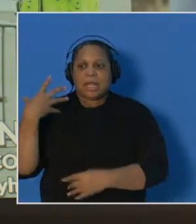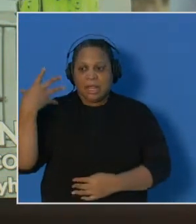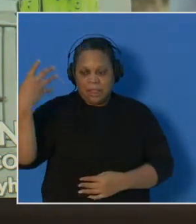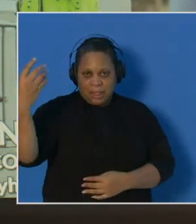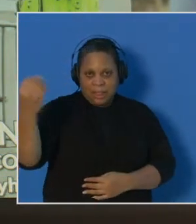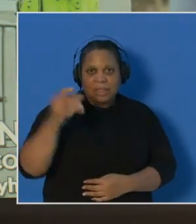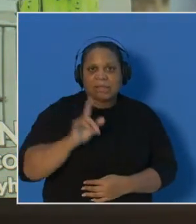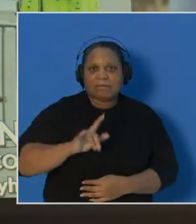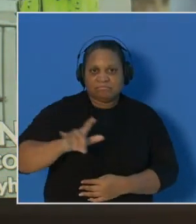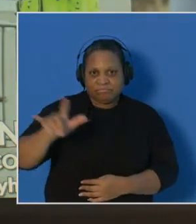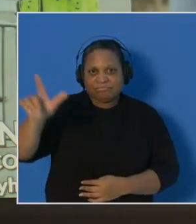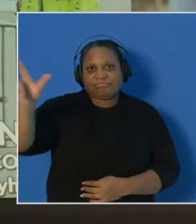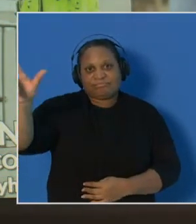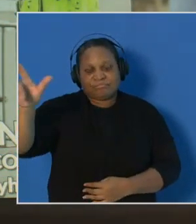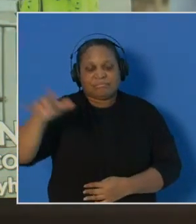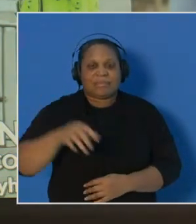airport.